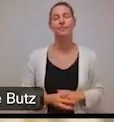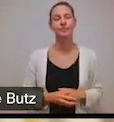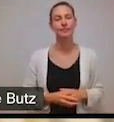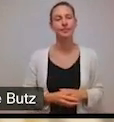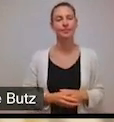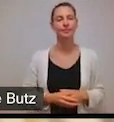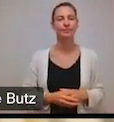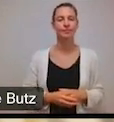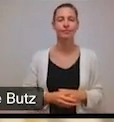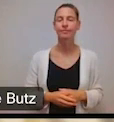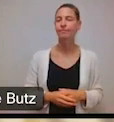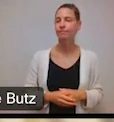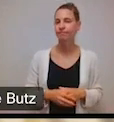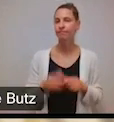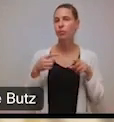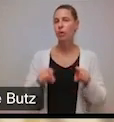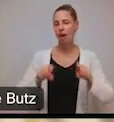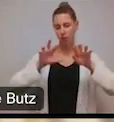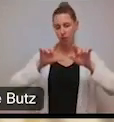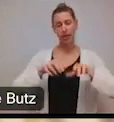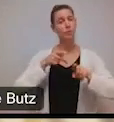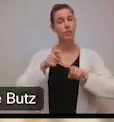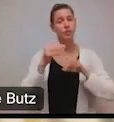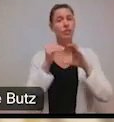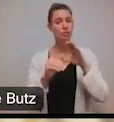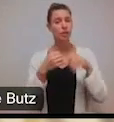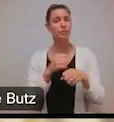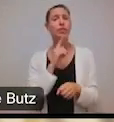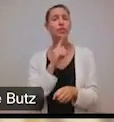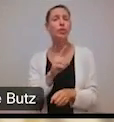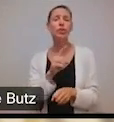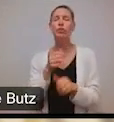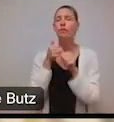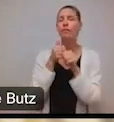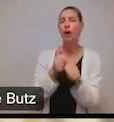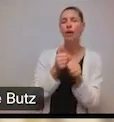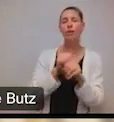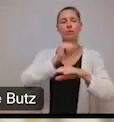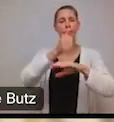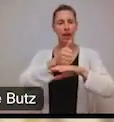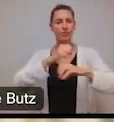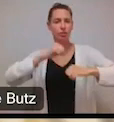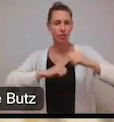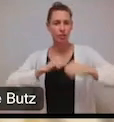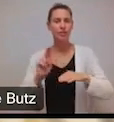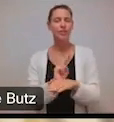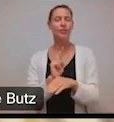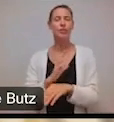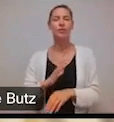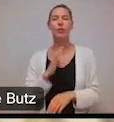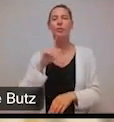When you are writing your professional email, be sure to follow the defined structure and use the formal tone.